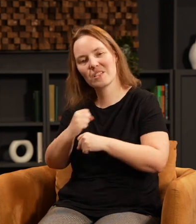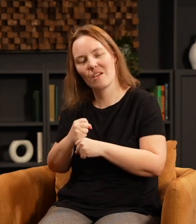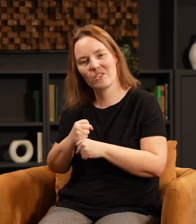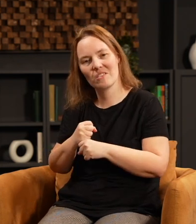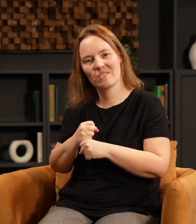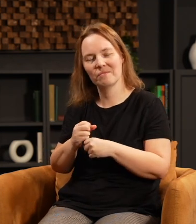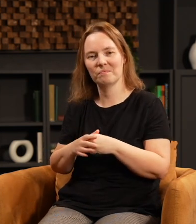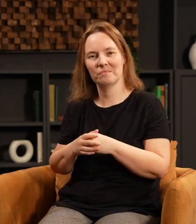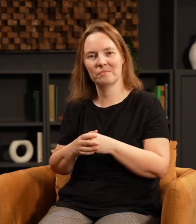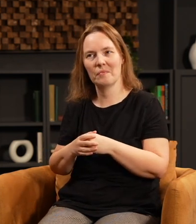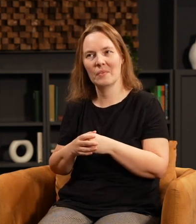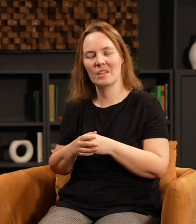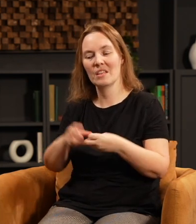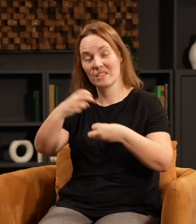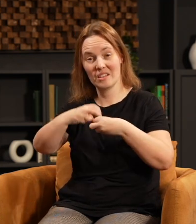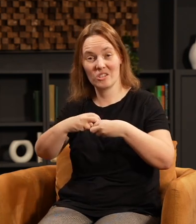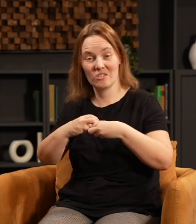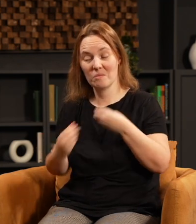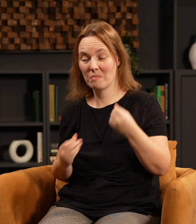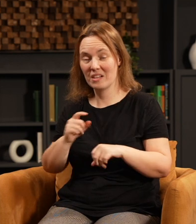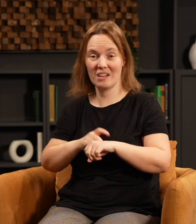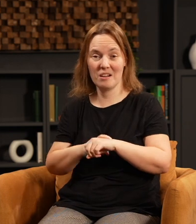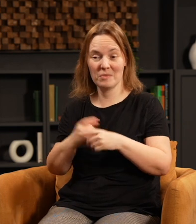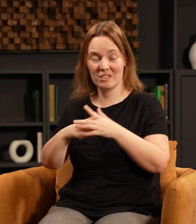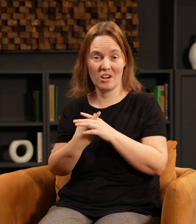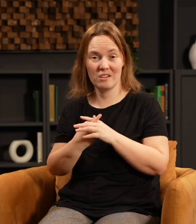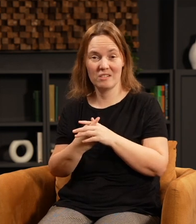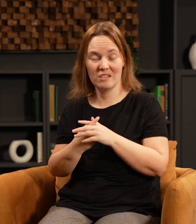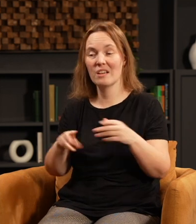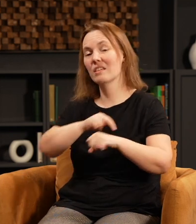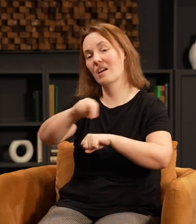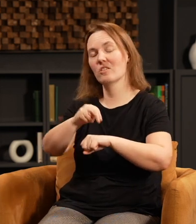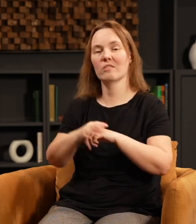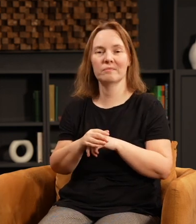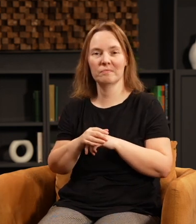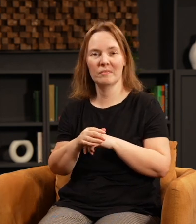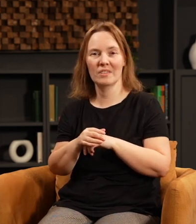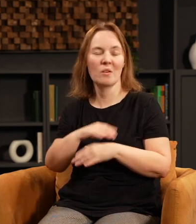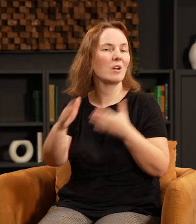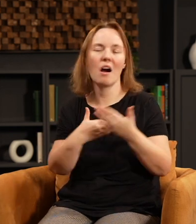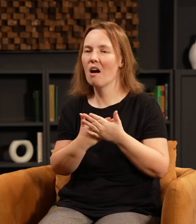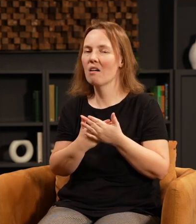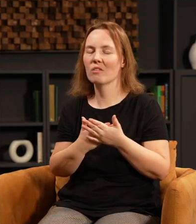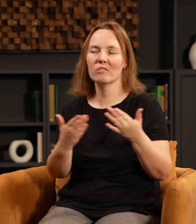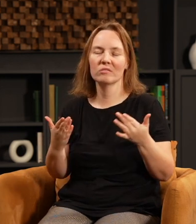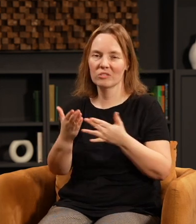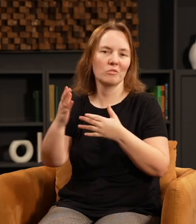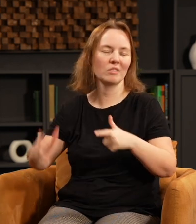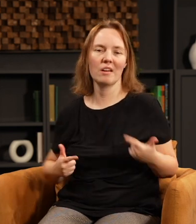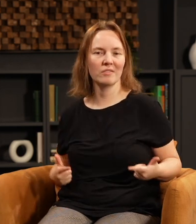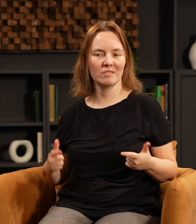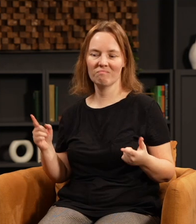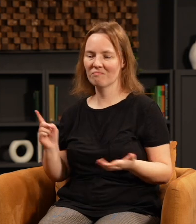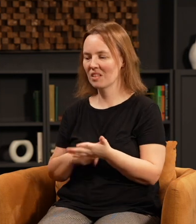casualty. Now, these issues oftentimes begin in the natural. We all go through life, and